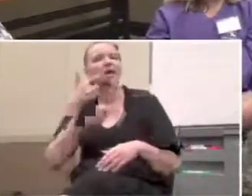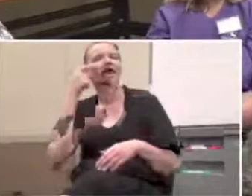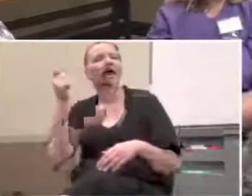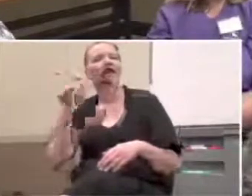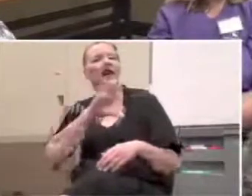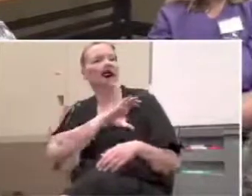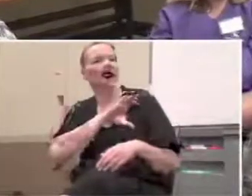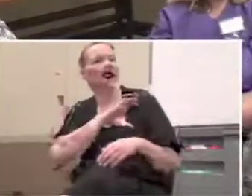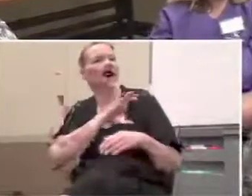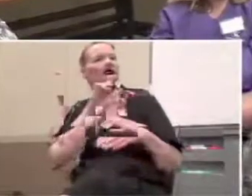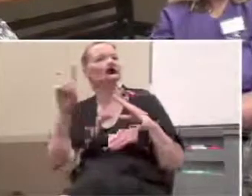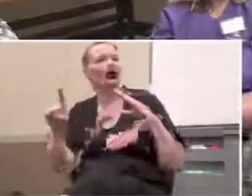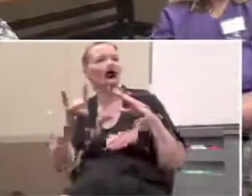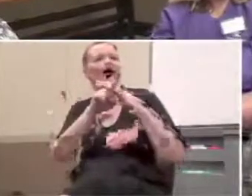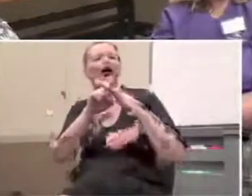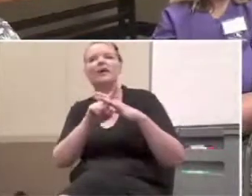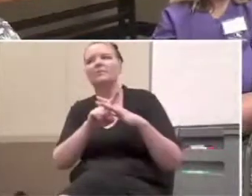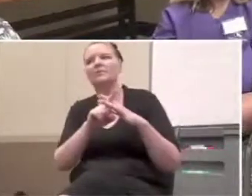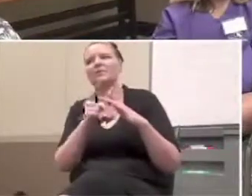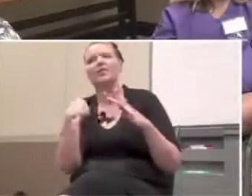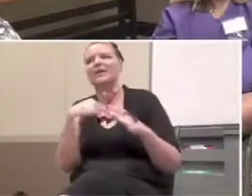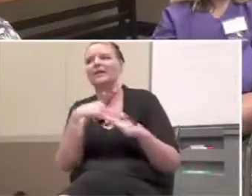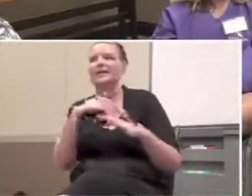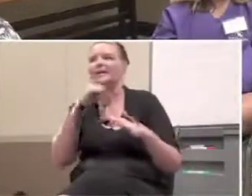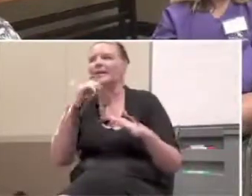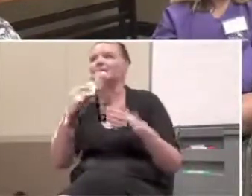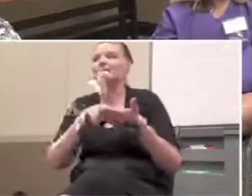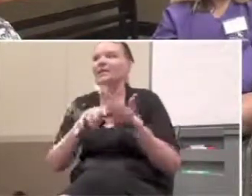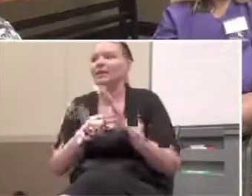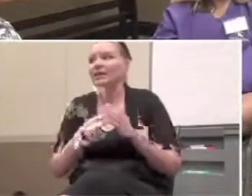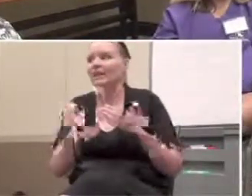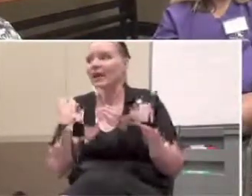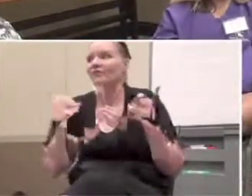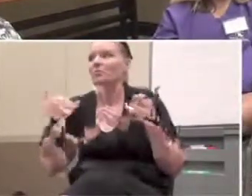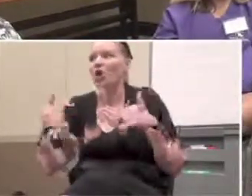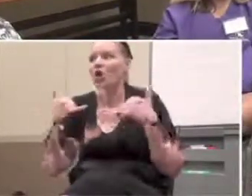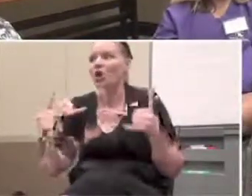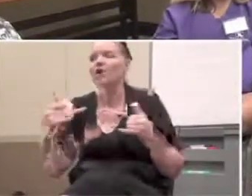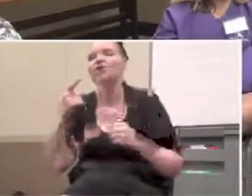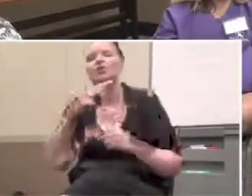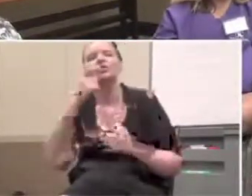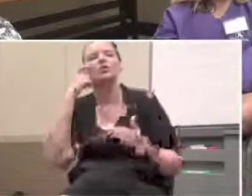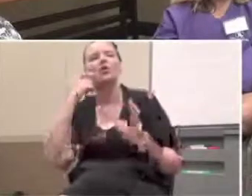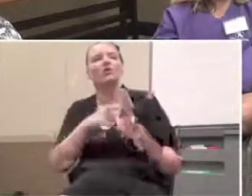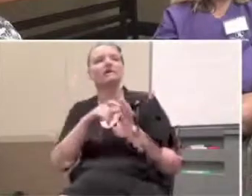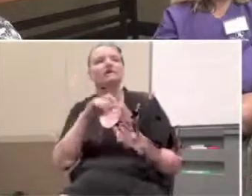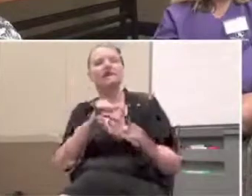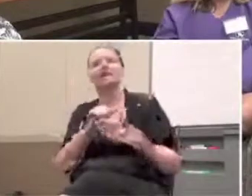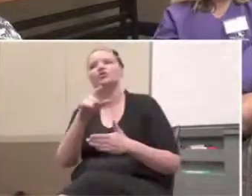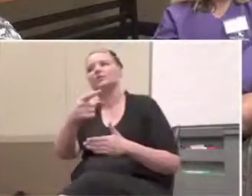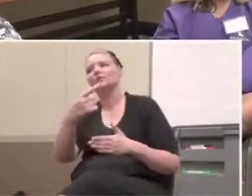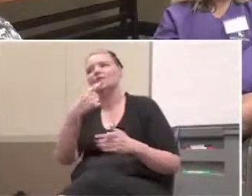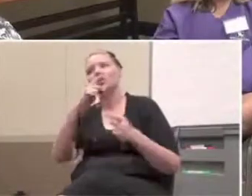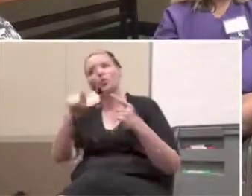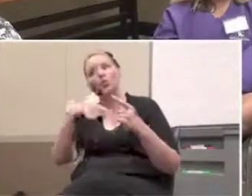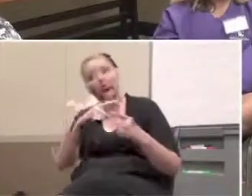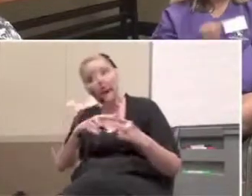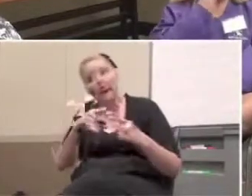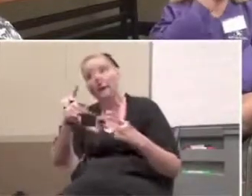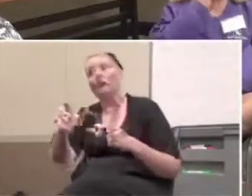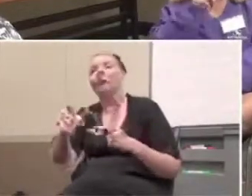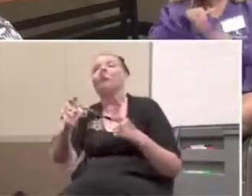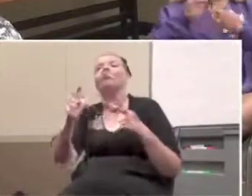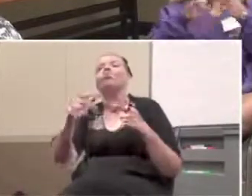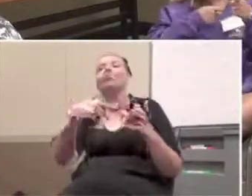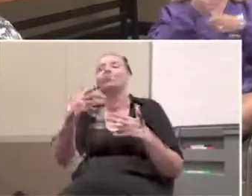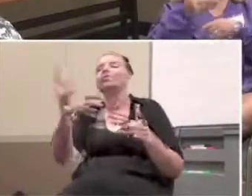us because we didn't really intend to have the party to begin with. She acknowledged that and said that when you know. And she